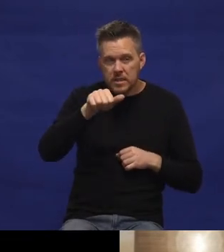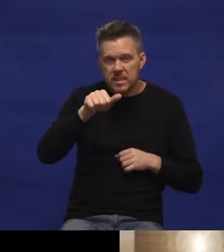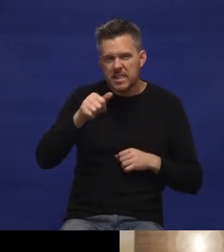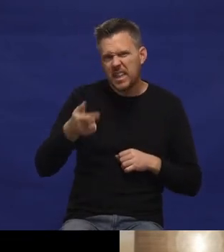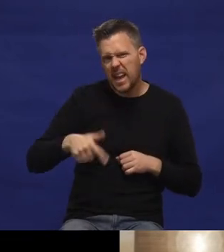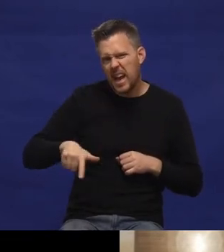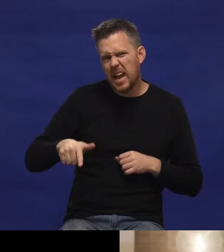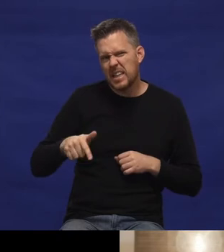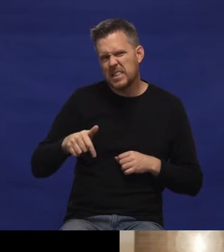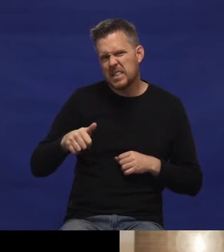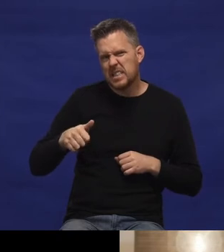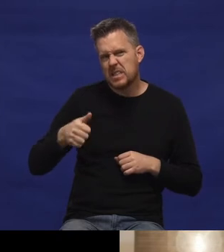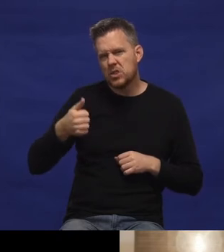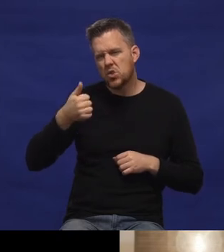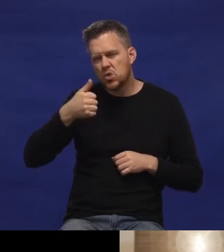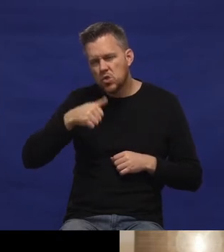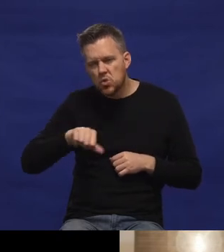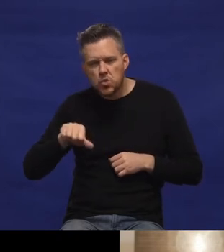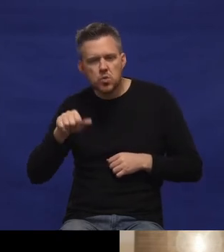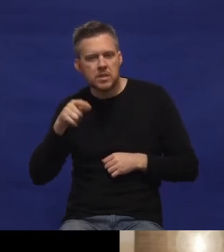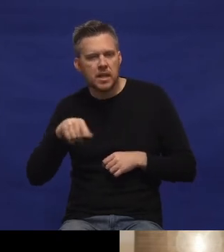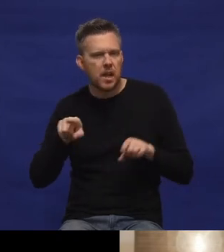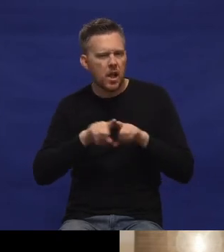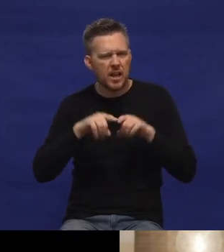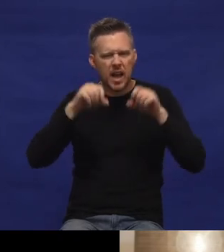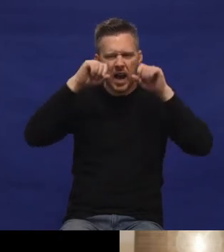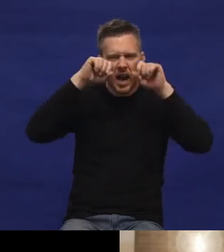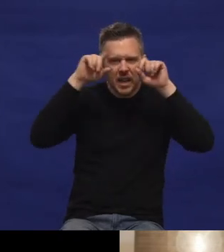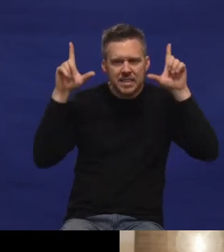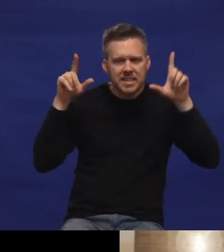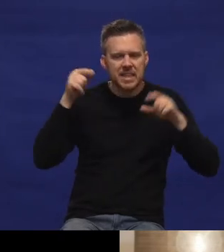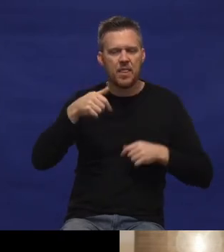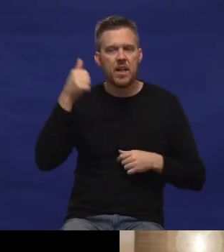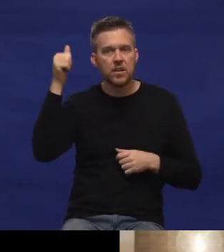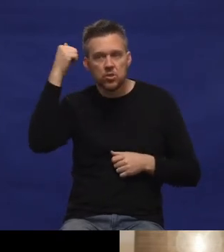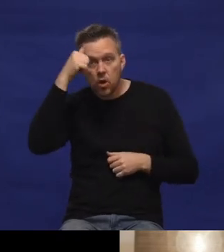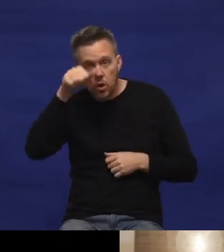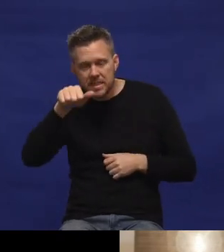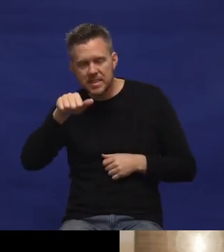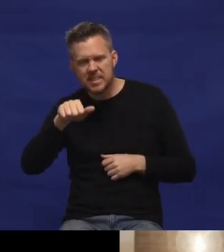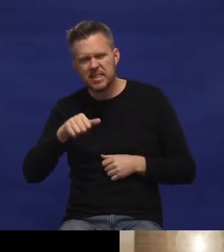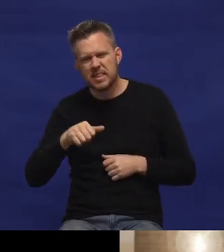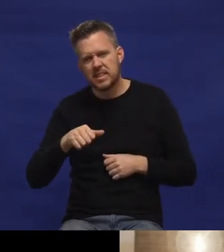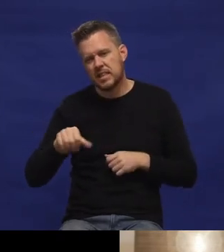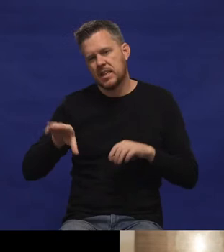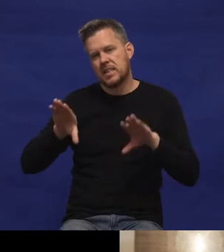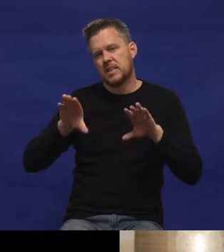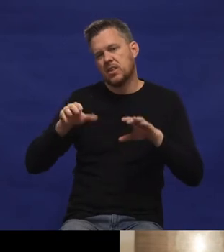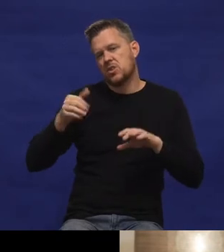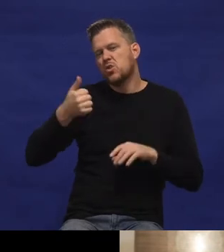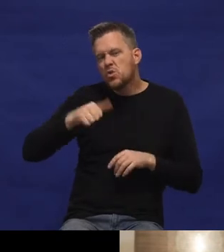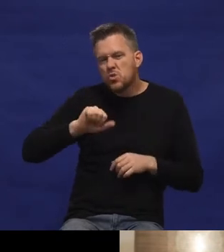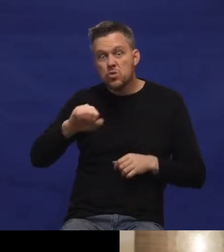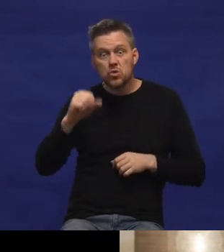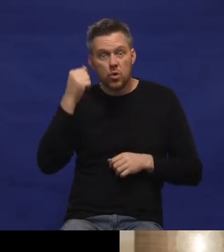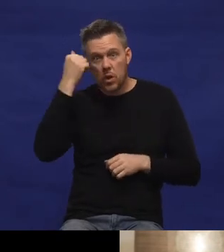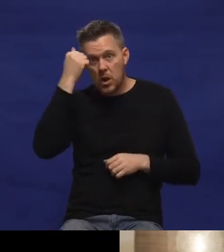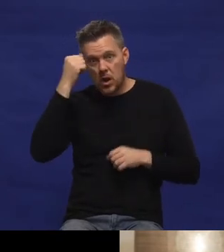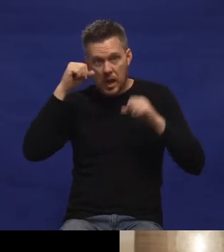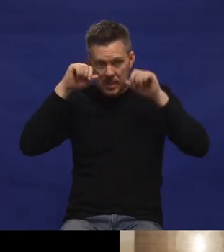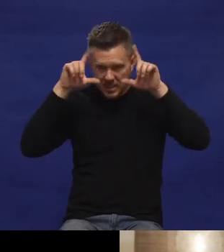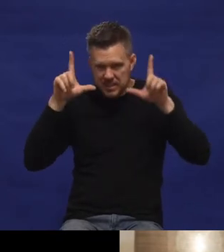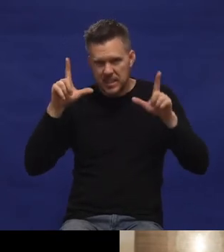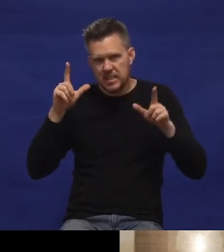to process it, in other words, understand this knowledge, and then if we take our understanding and apply